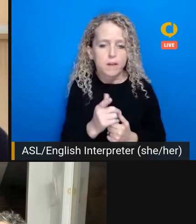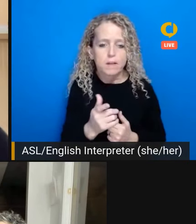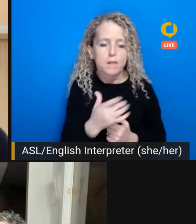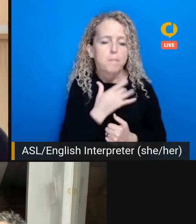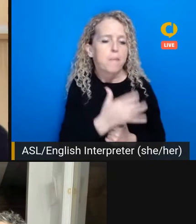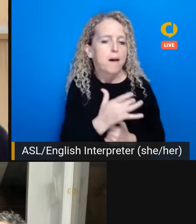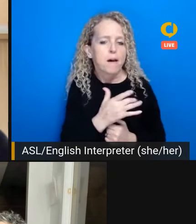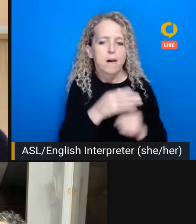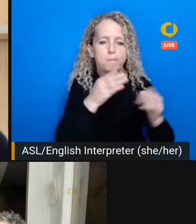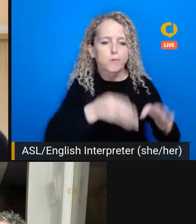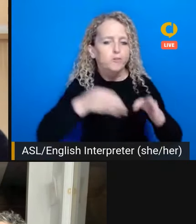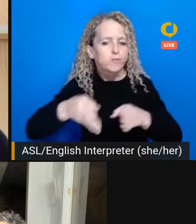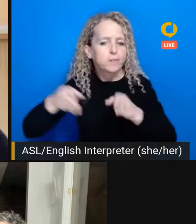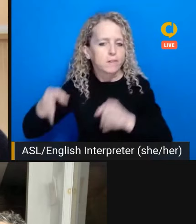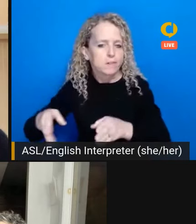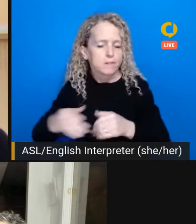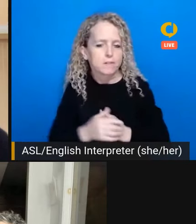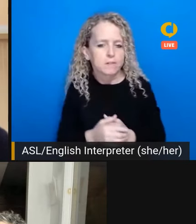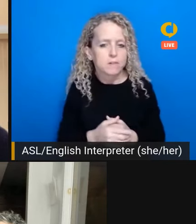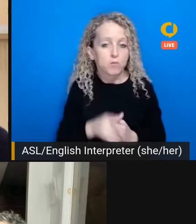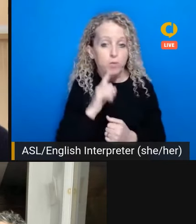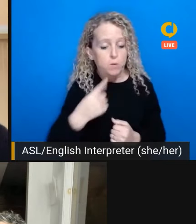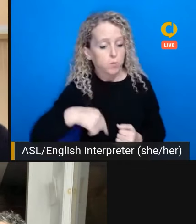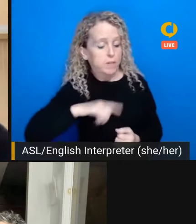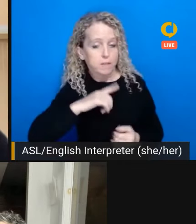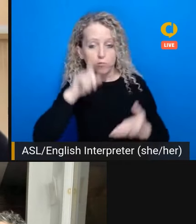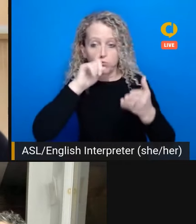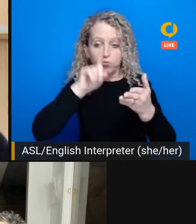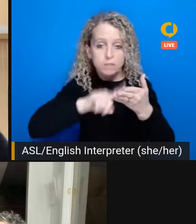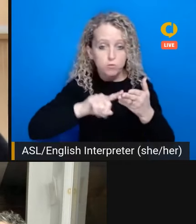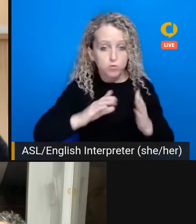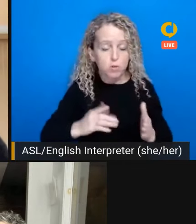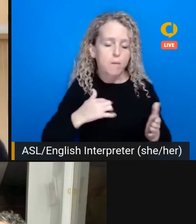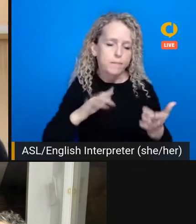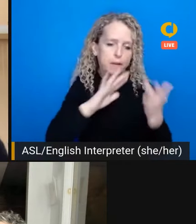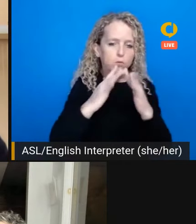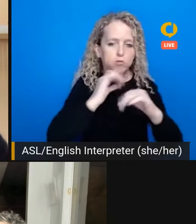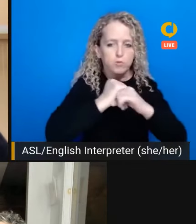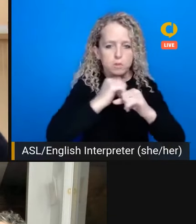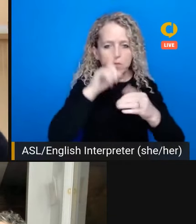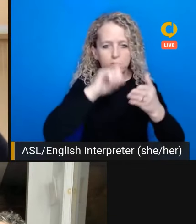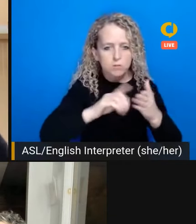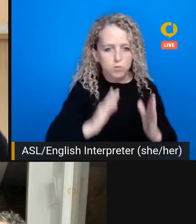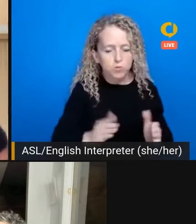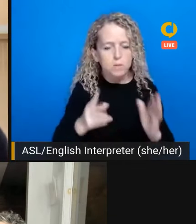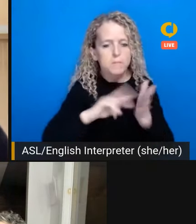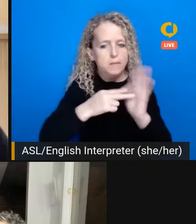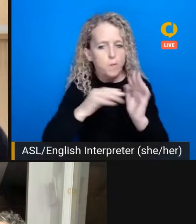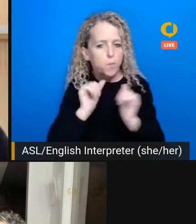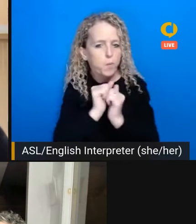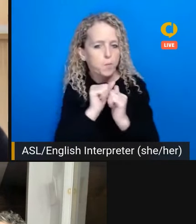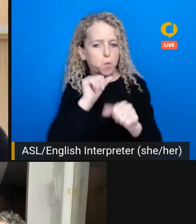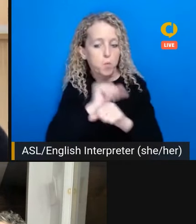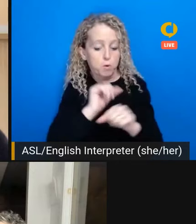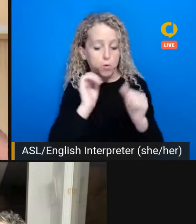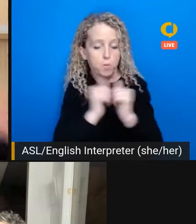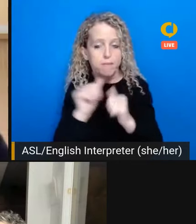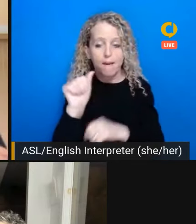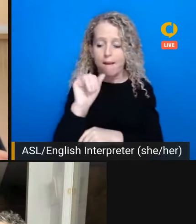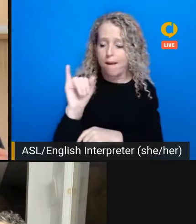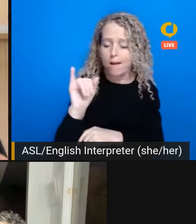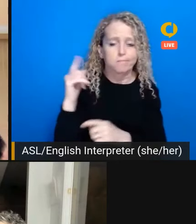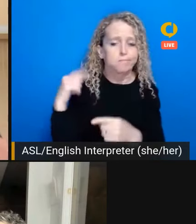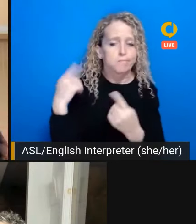researchers, as a network and cybersecurity researcher, I've been working with AI algorithms for over 2 decades now,